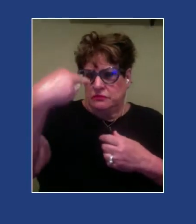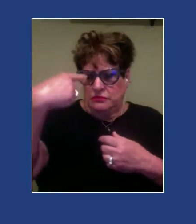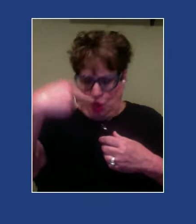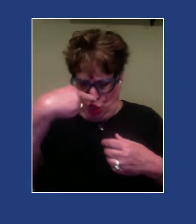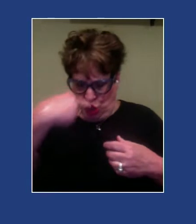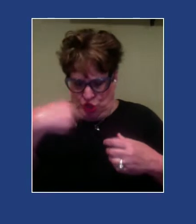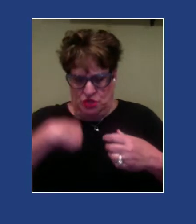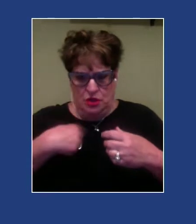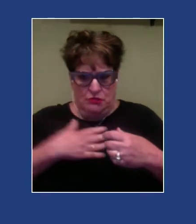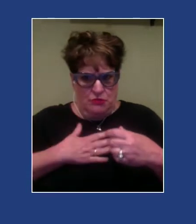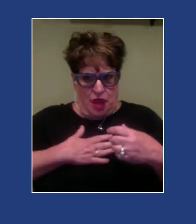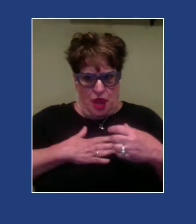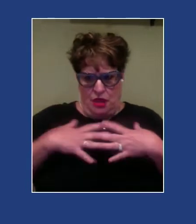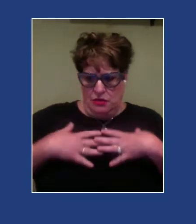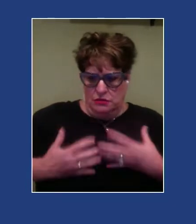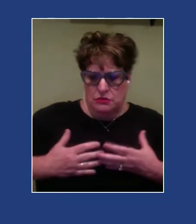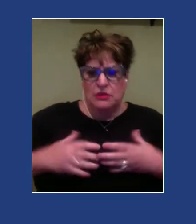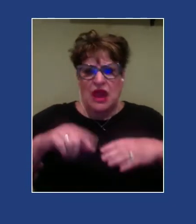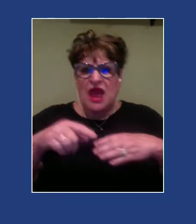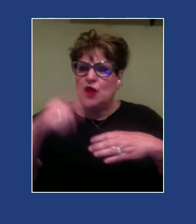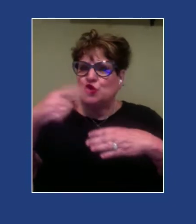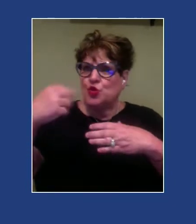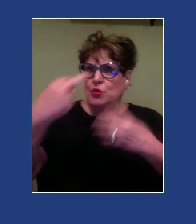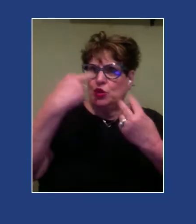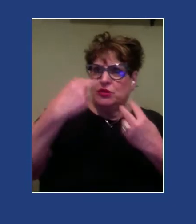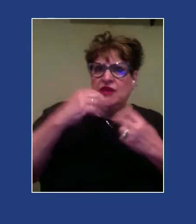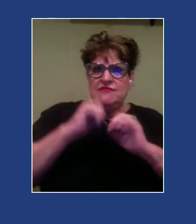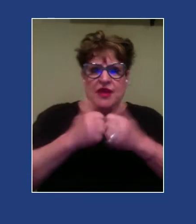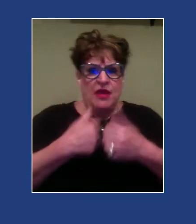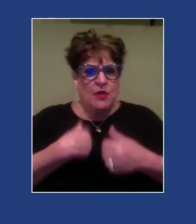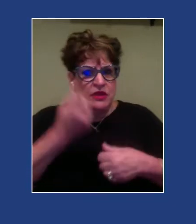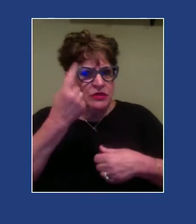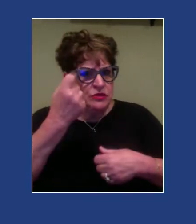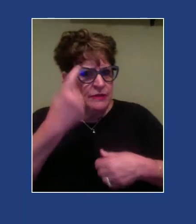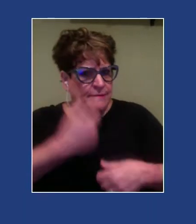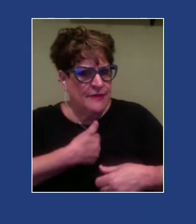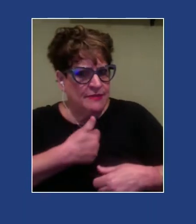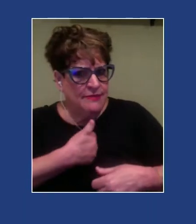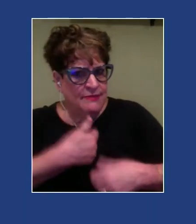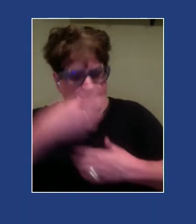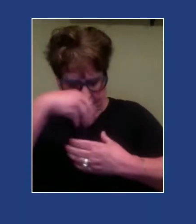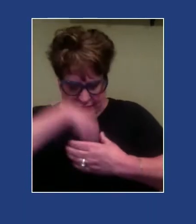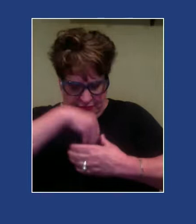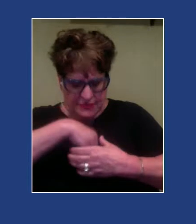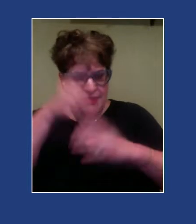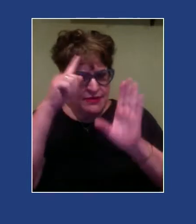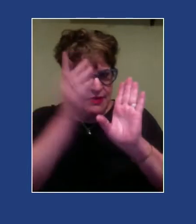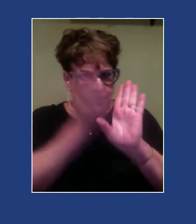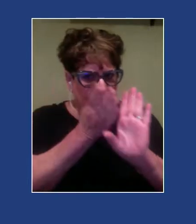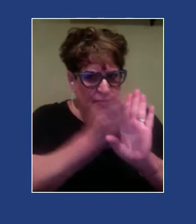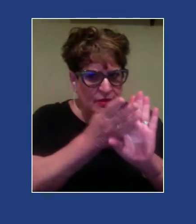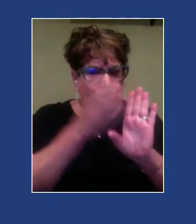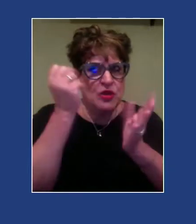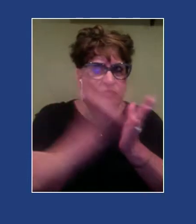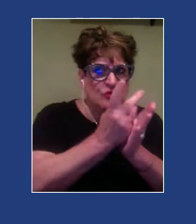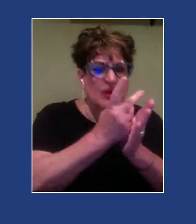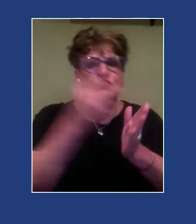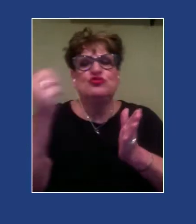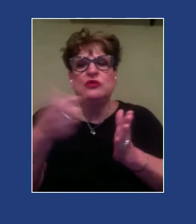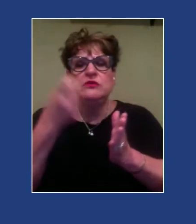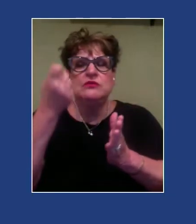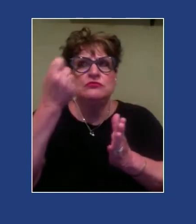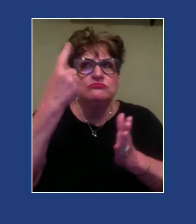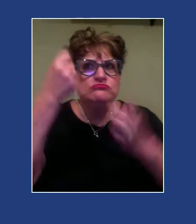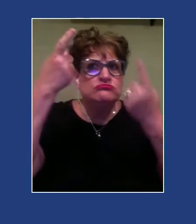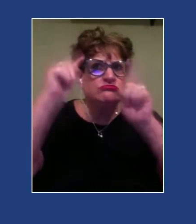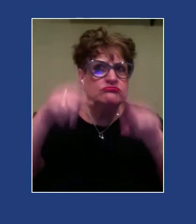were born, to living and being perceived the way you understand yourself. And this includes psychological affirmation, coming to terms with and understanding your